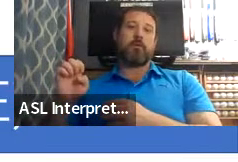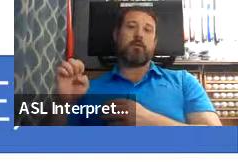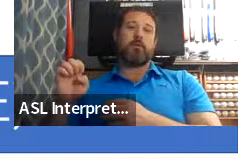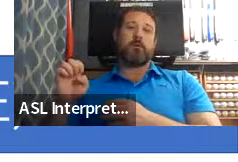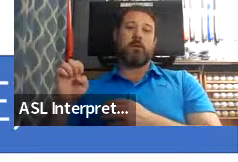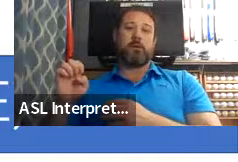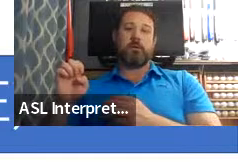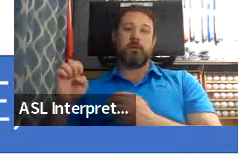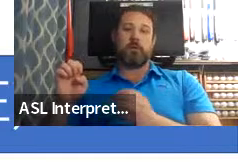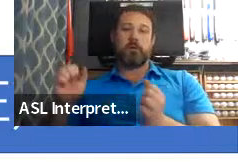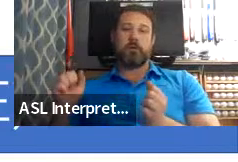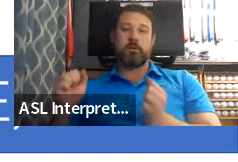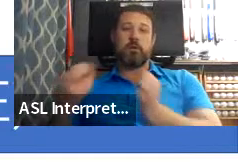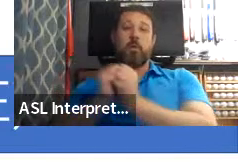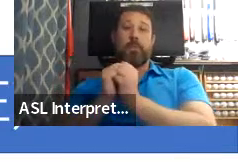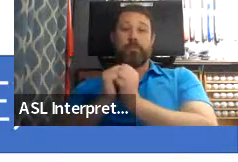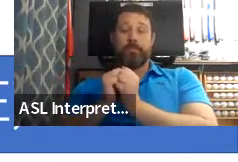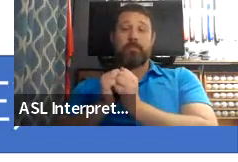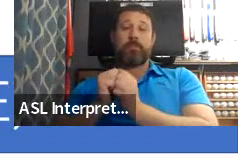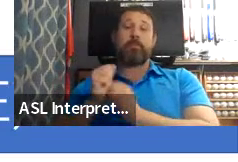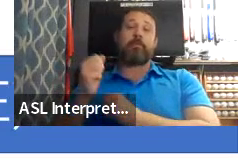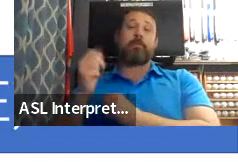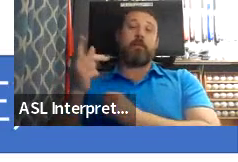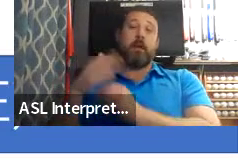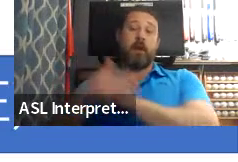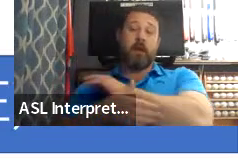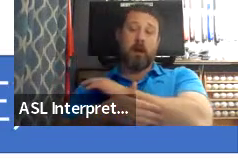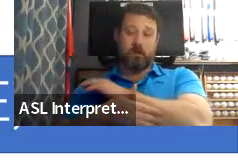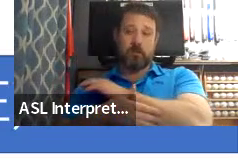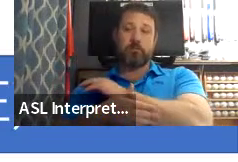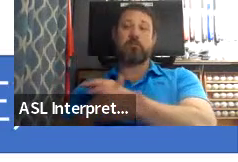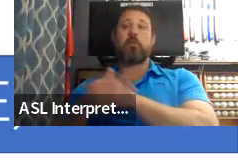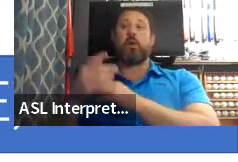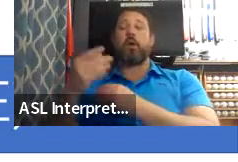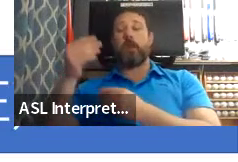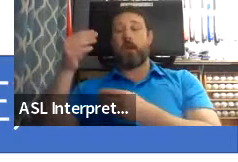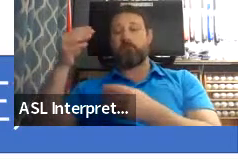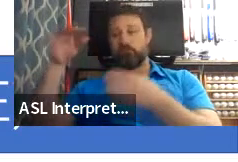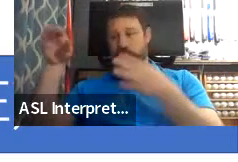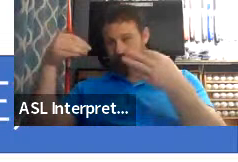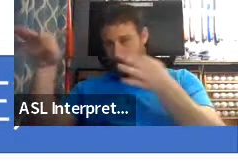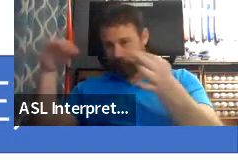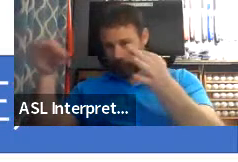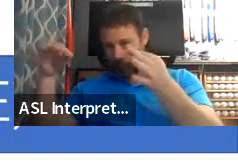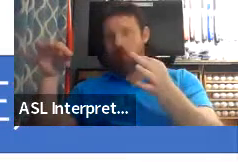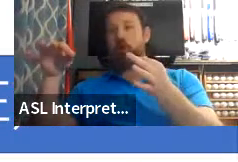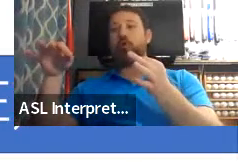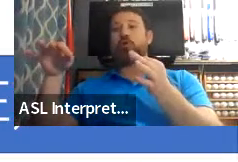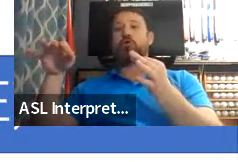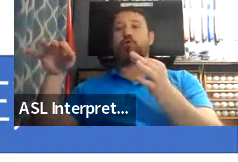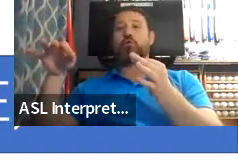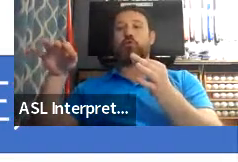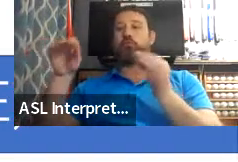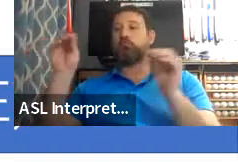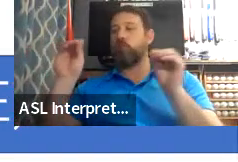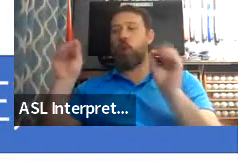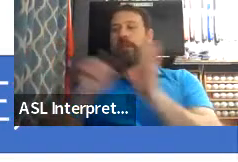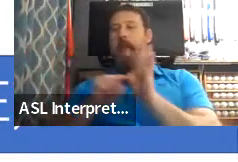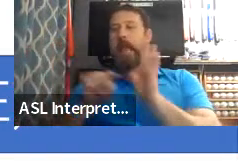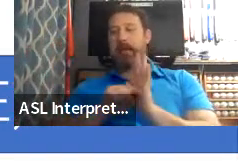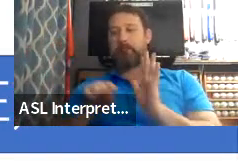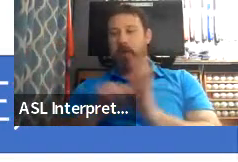that instruction to counties, this is also where they instructed counties to delay taking negative action on